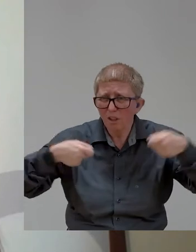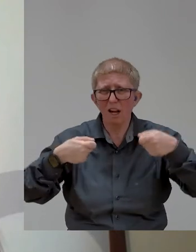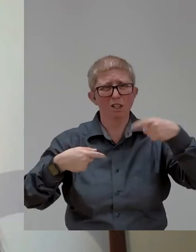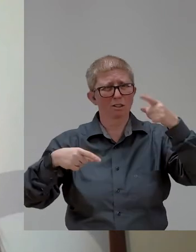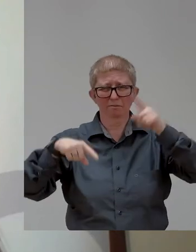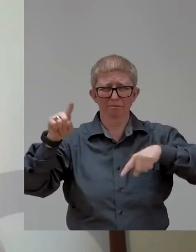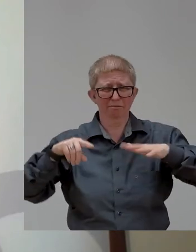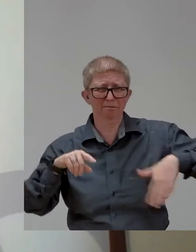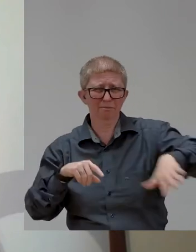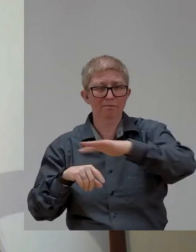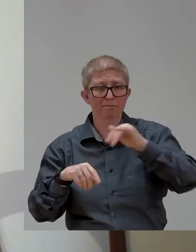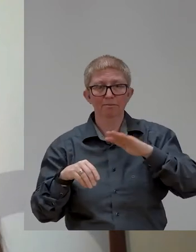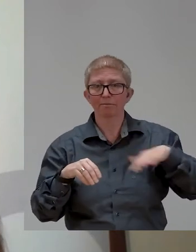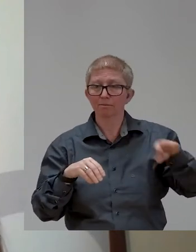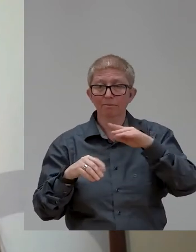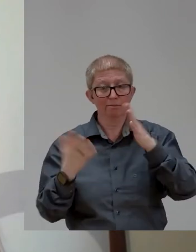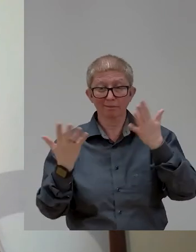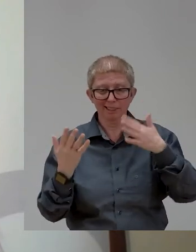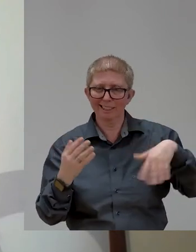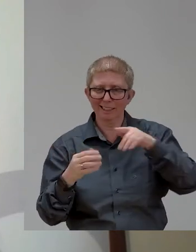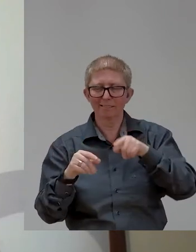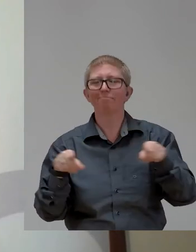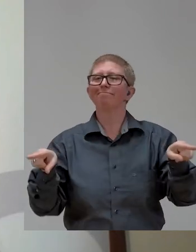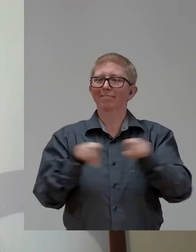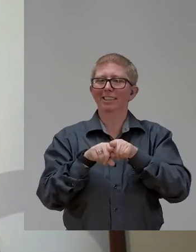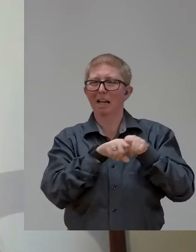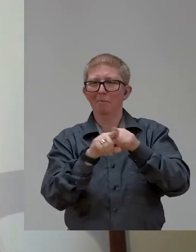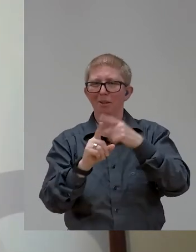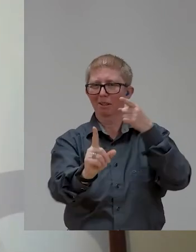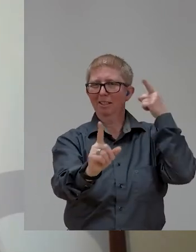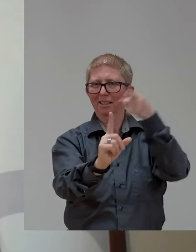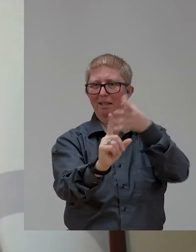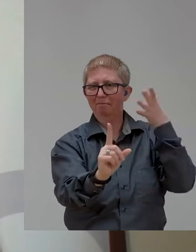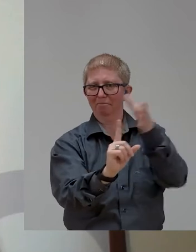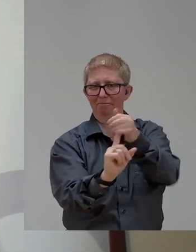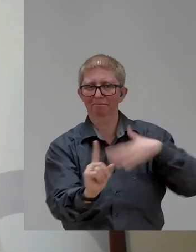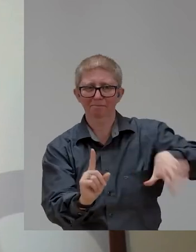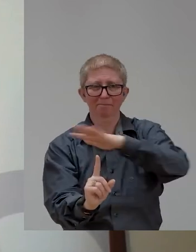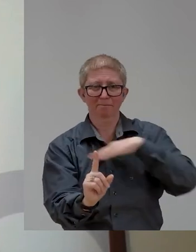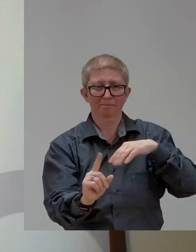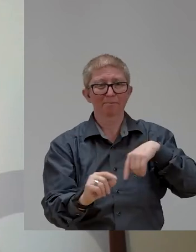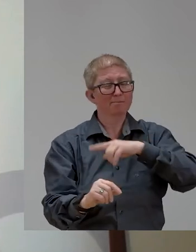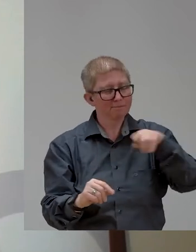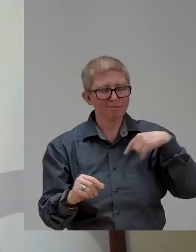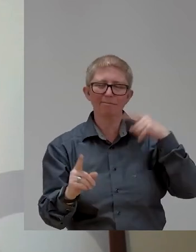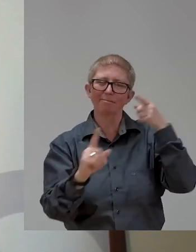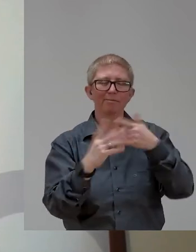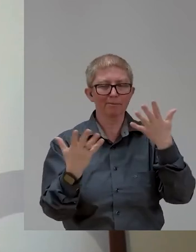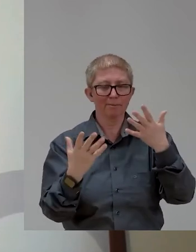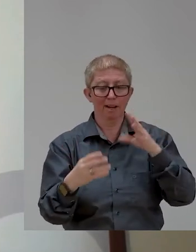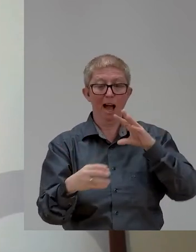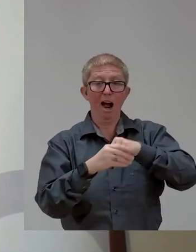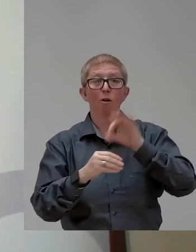goal to live in a society that is inclusive for everyone. And we have also seen that